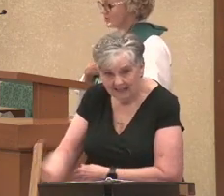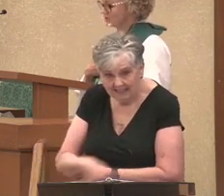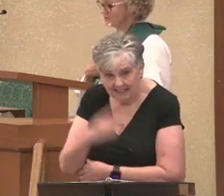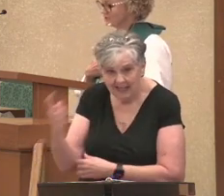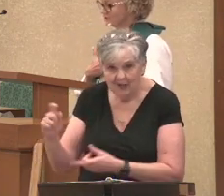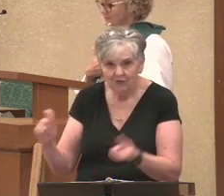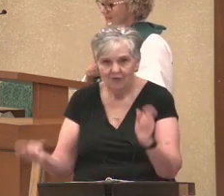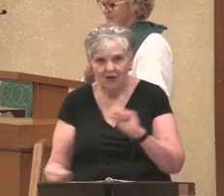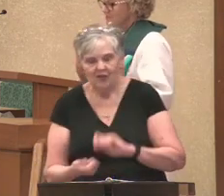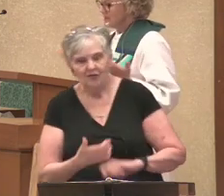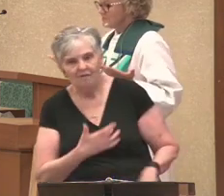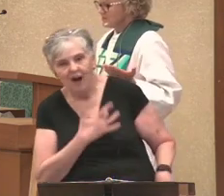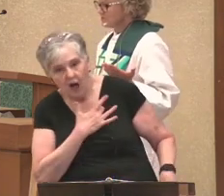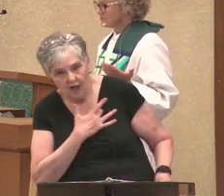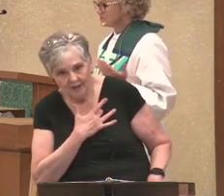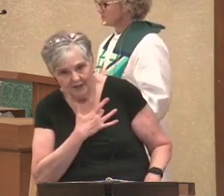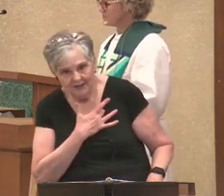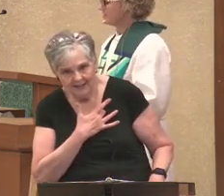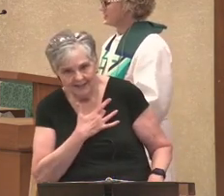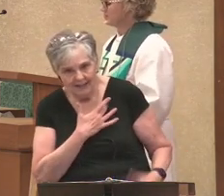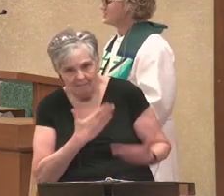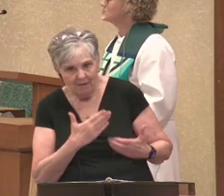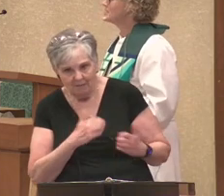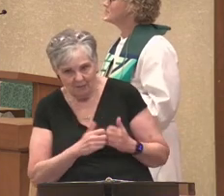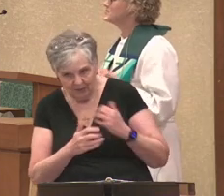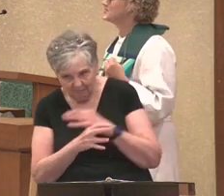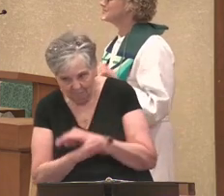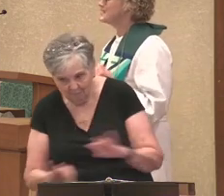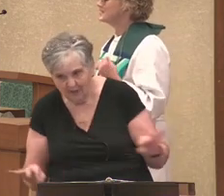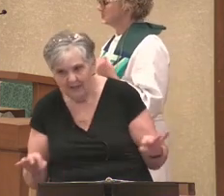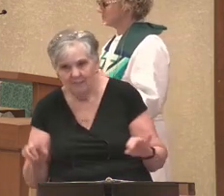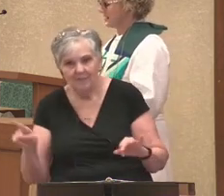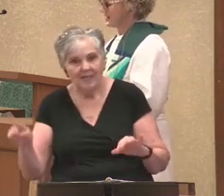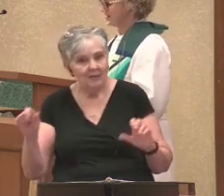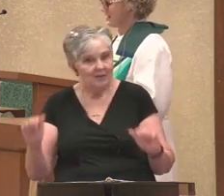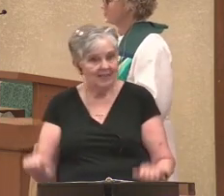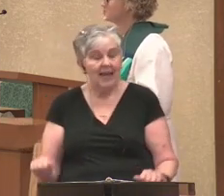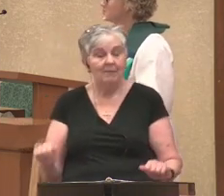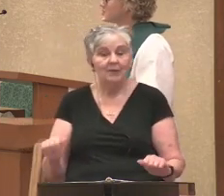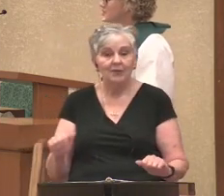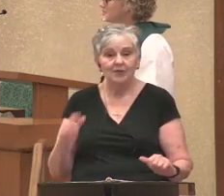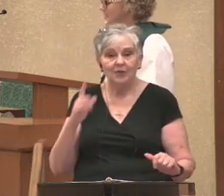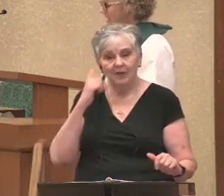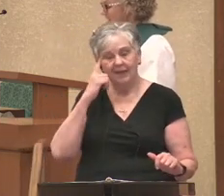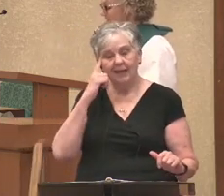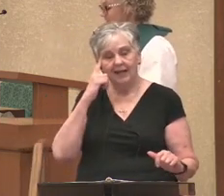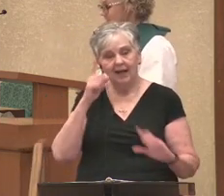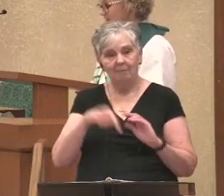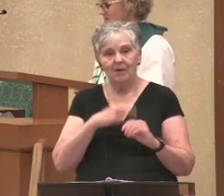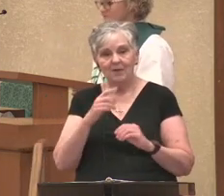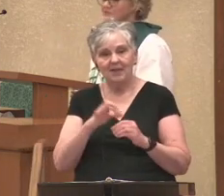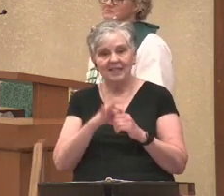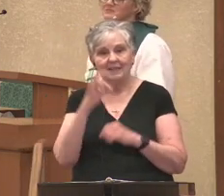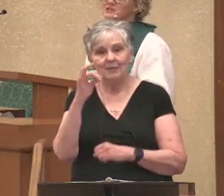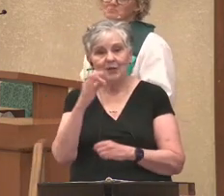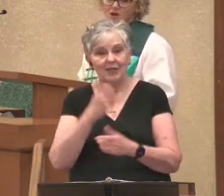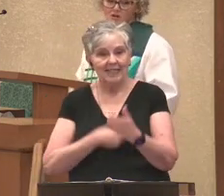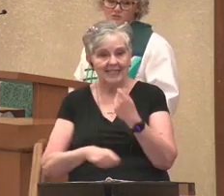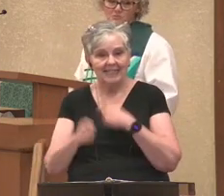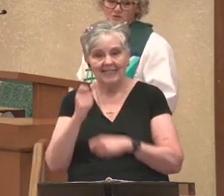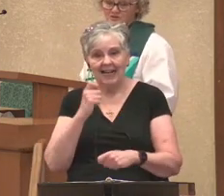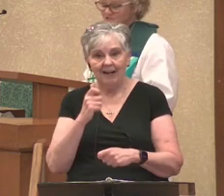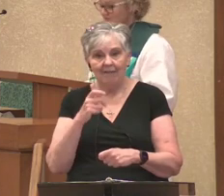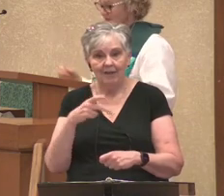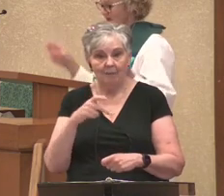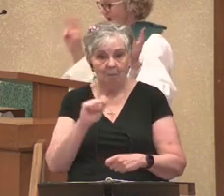of heart. Maybe with this freedom, he was able to set his mind on the Spirit instead of, in